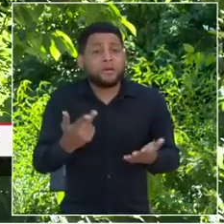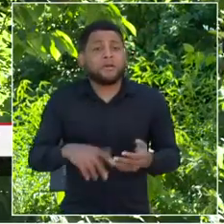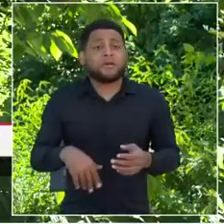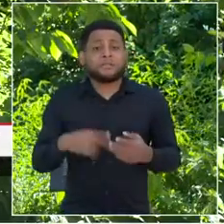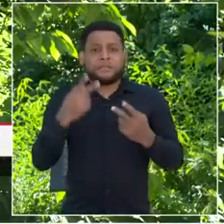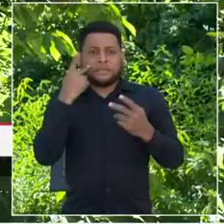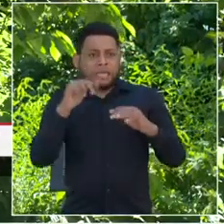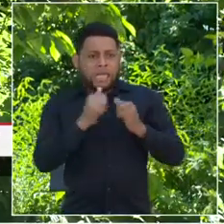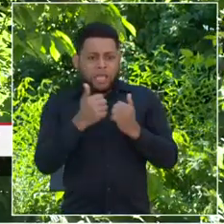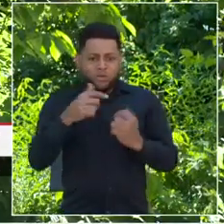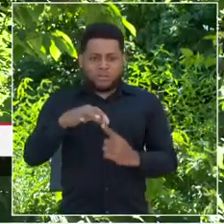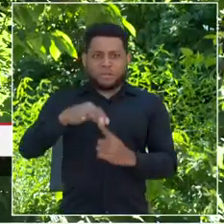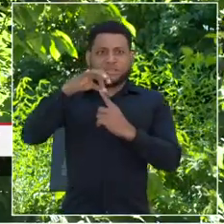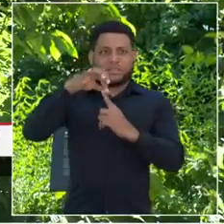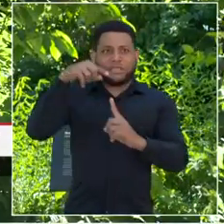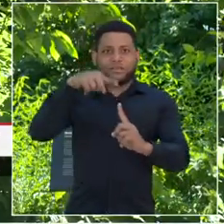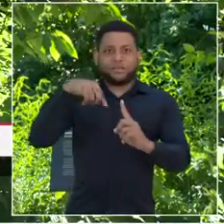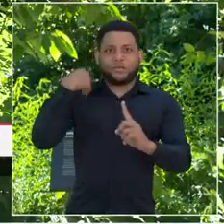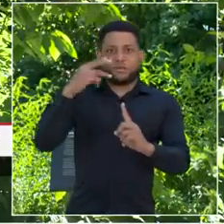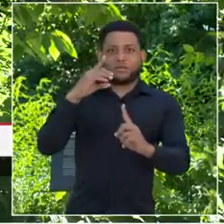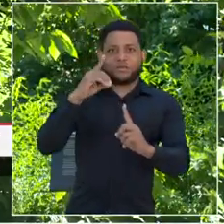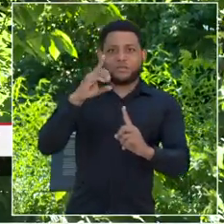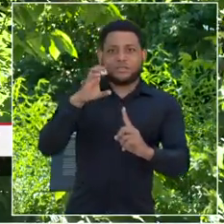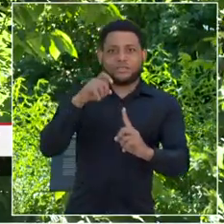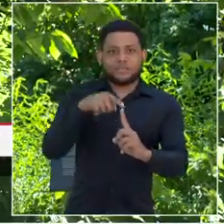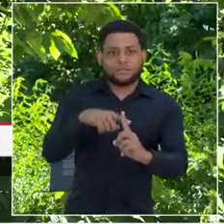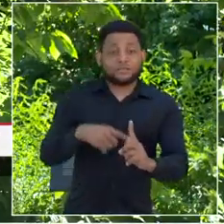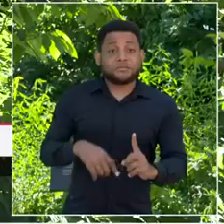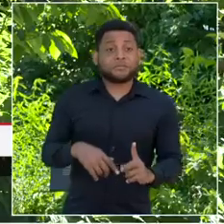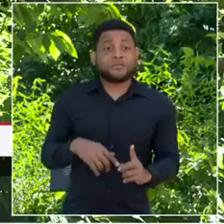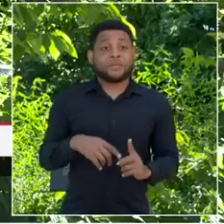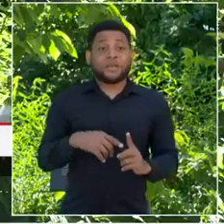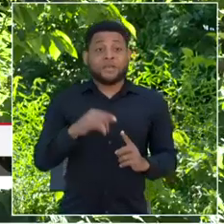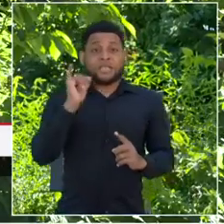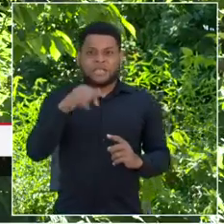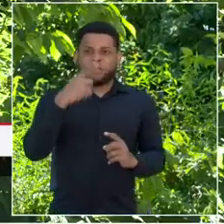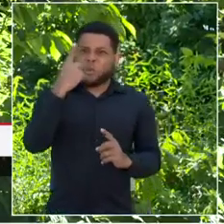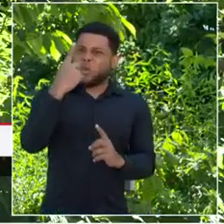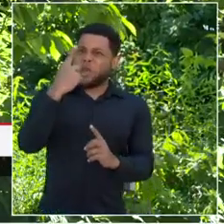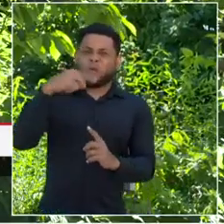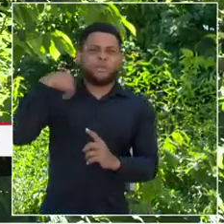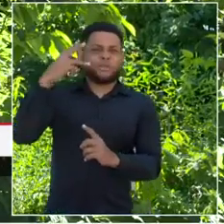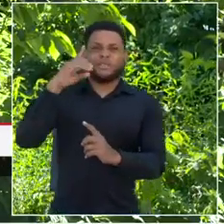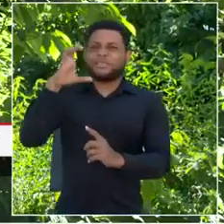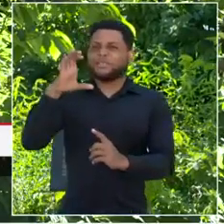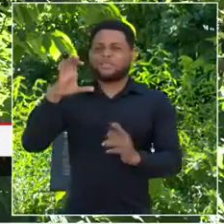is, because there's only one Washington, D.C. Thank you, guys.